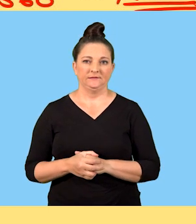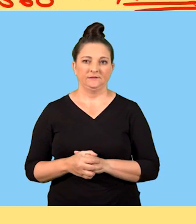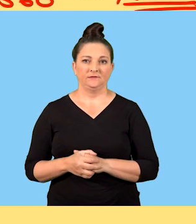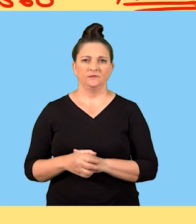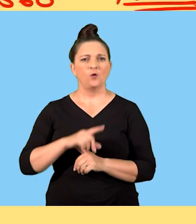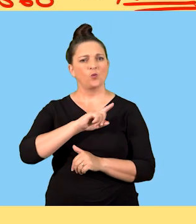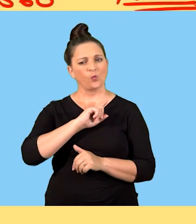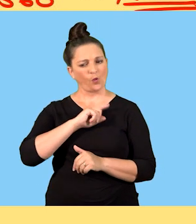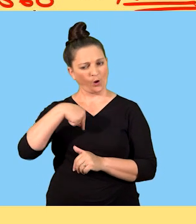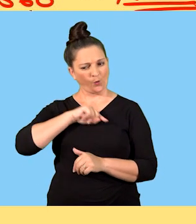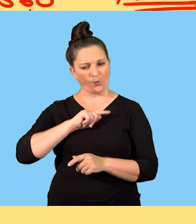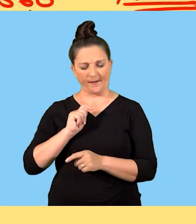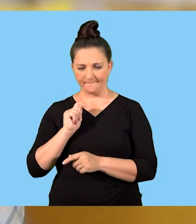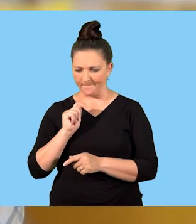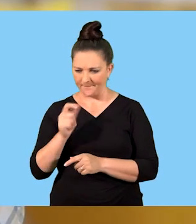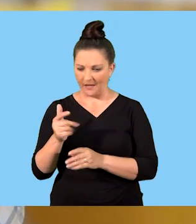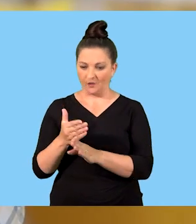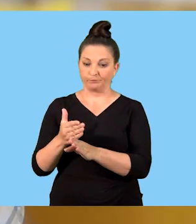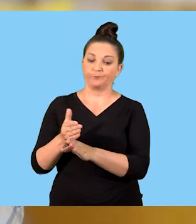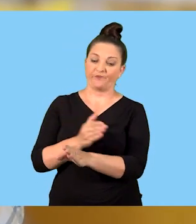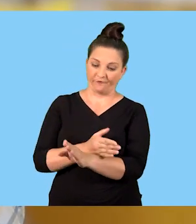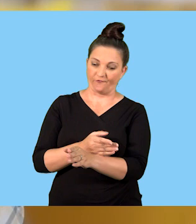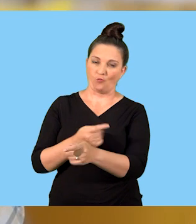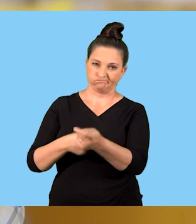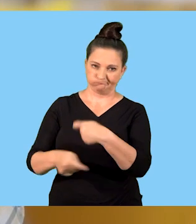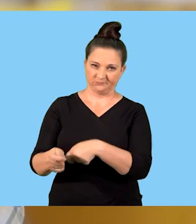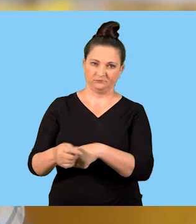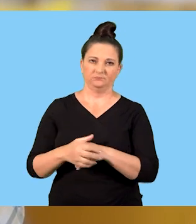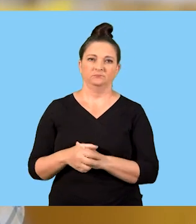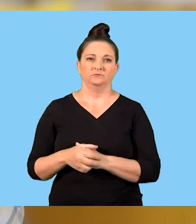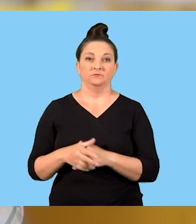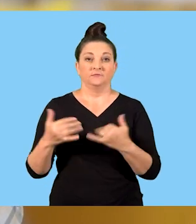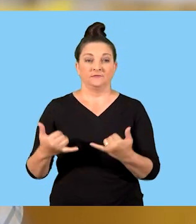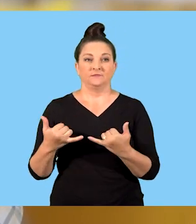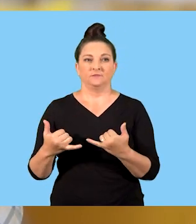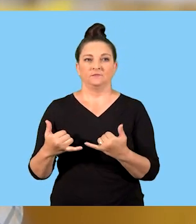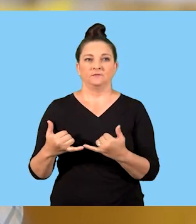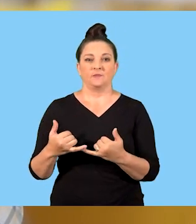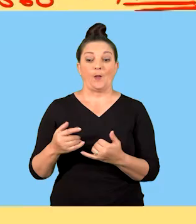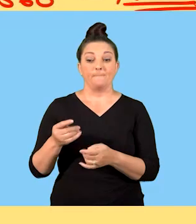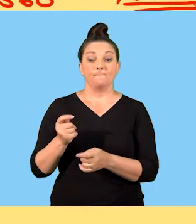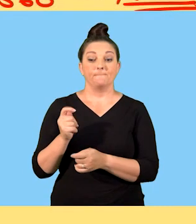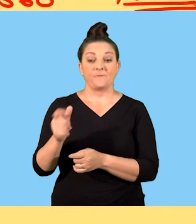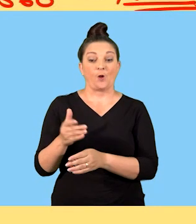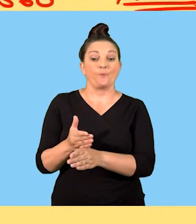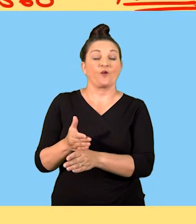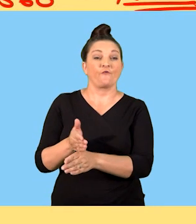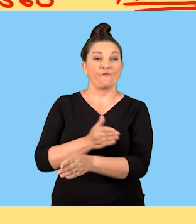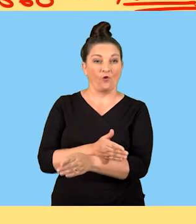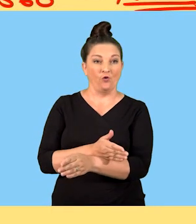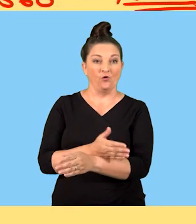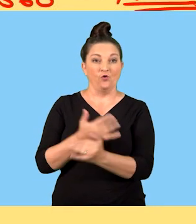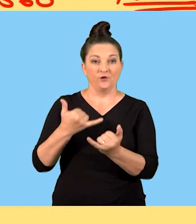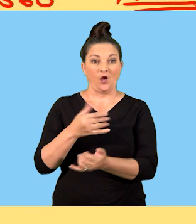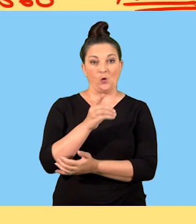prepaid expense, because we have paid in advance. What we then do, we come here, then we say prepaid